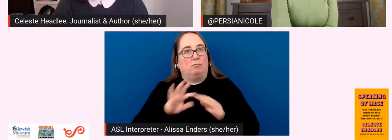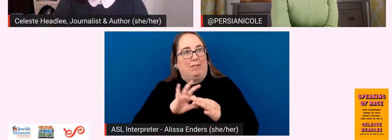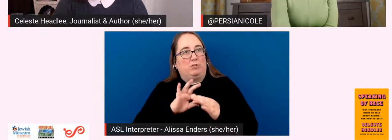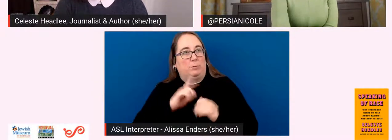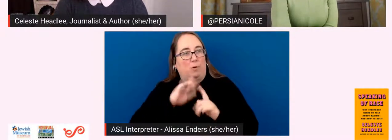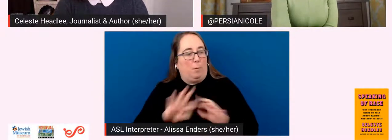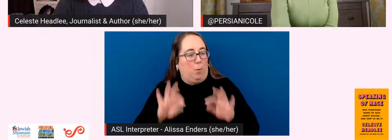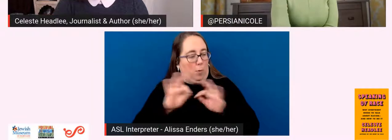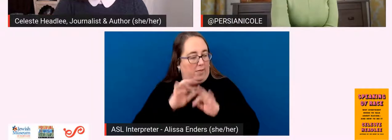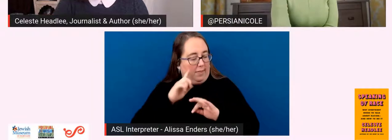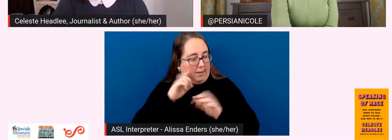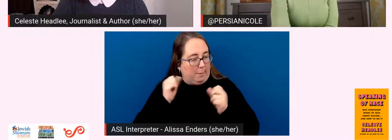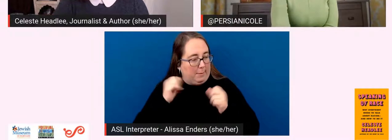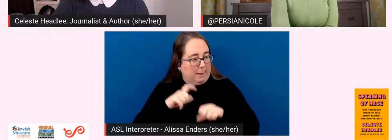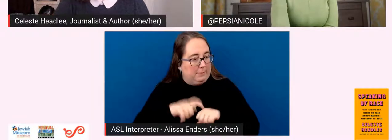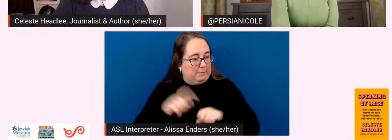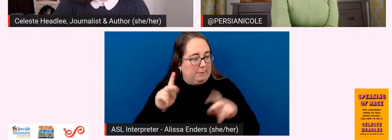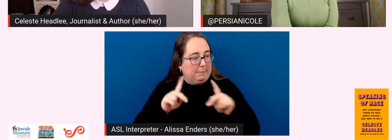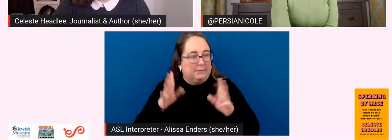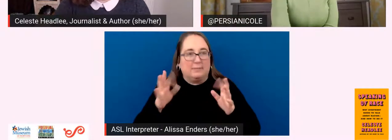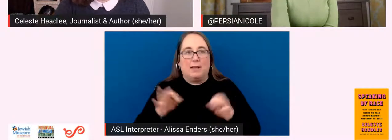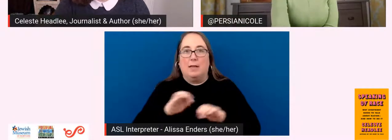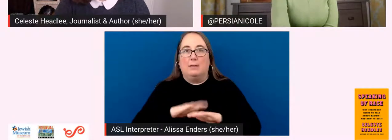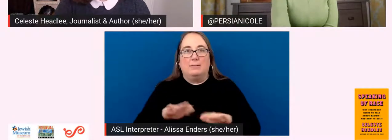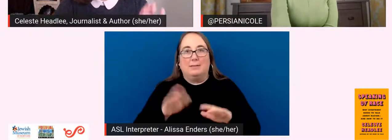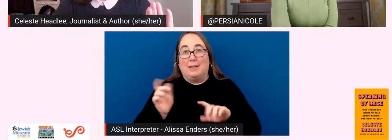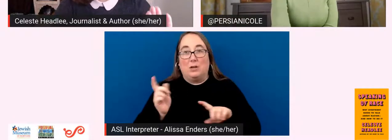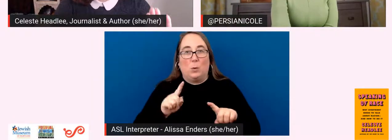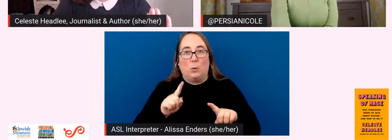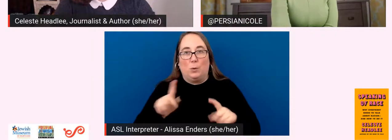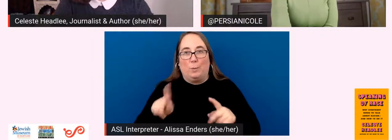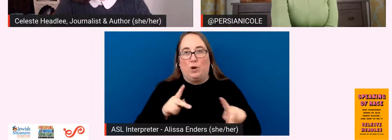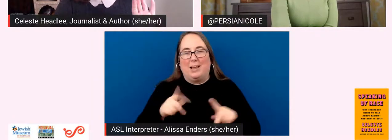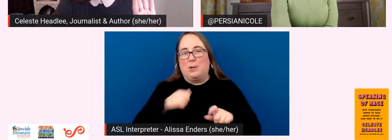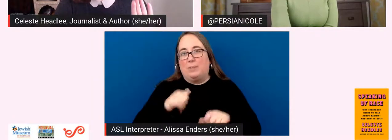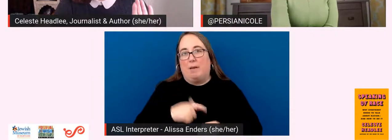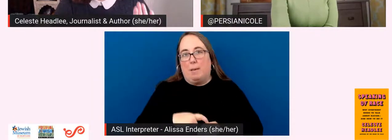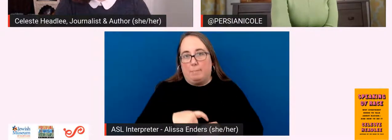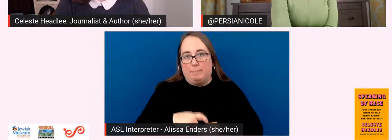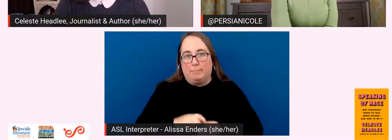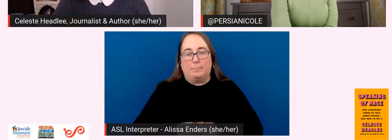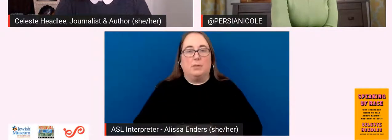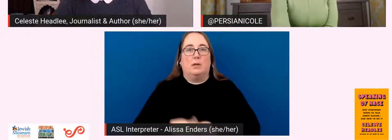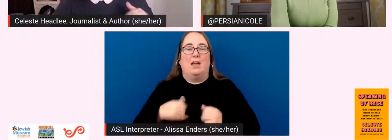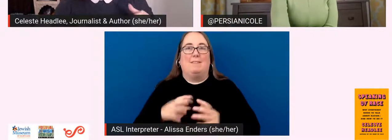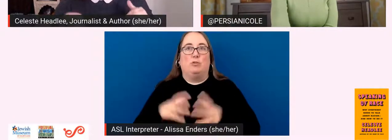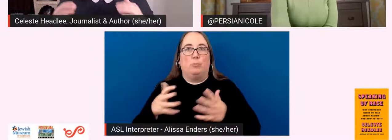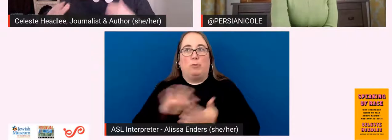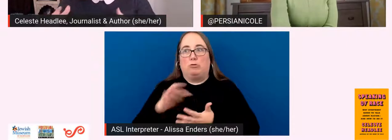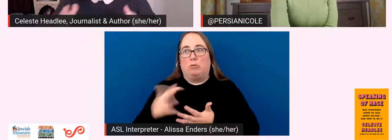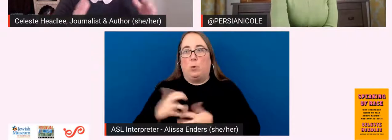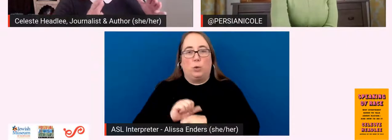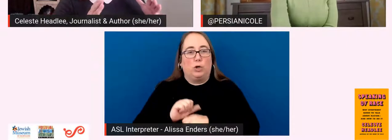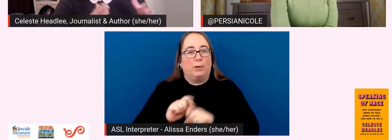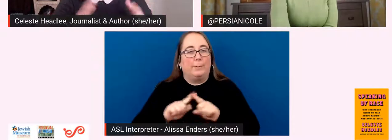about how many times people decide not to go to a party. I don't have time. You know, I have too much work. Right. When